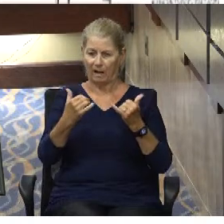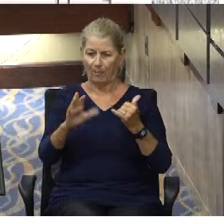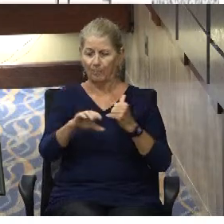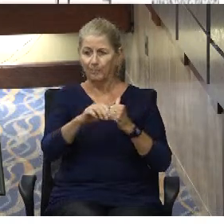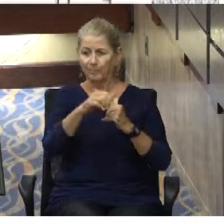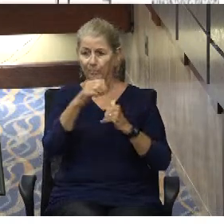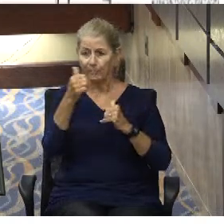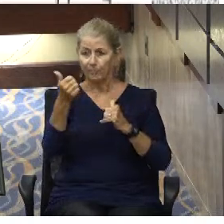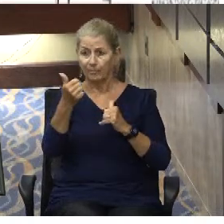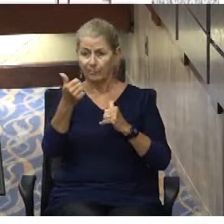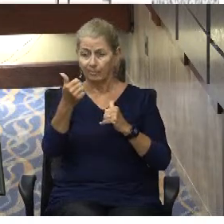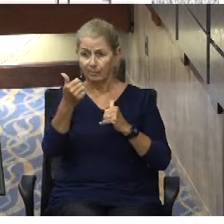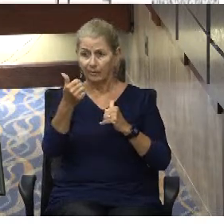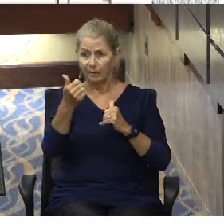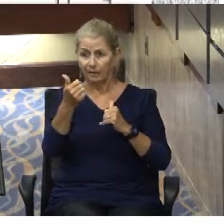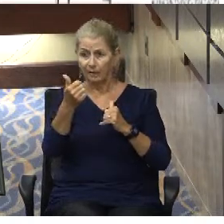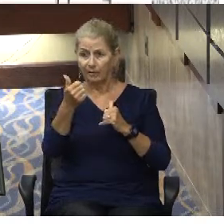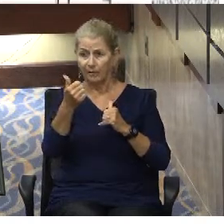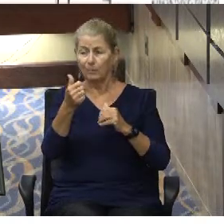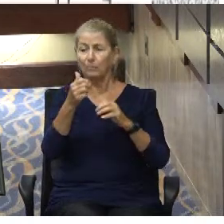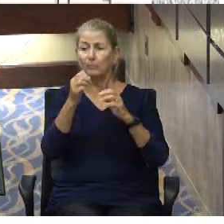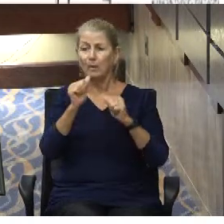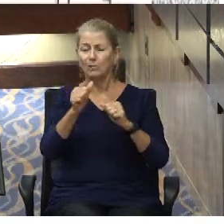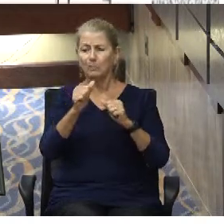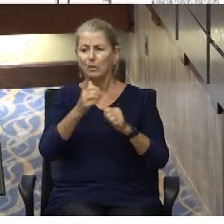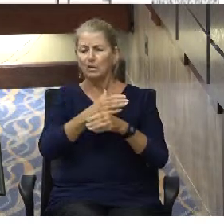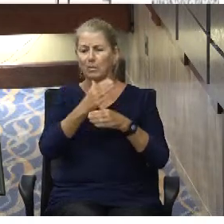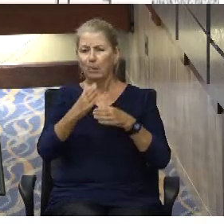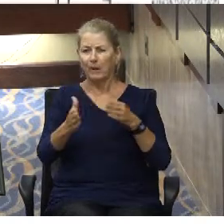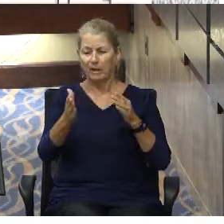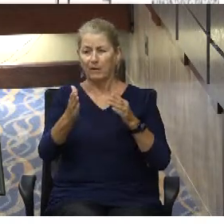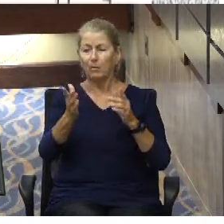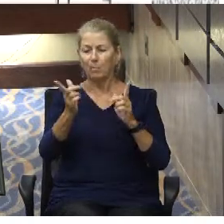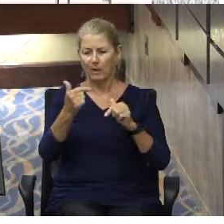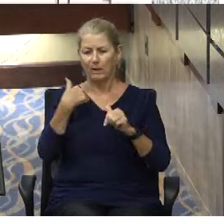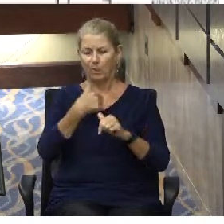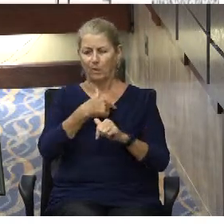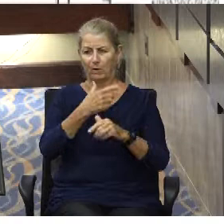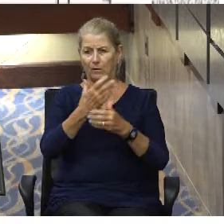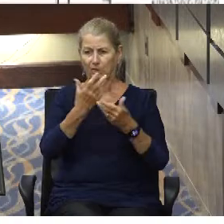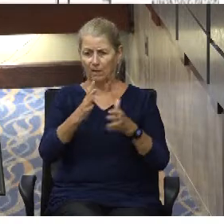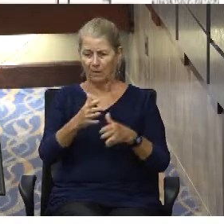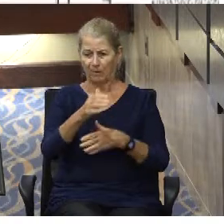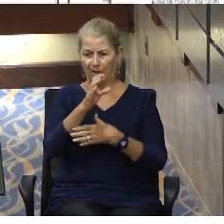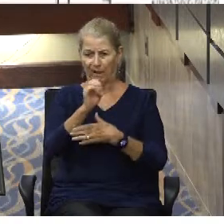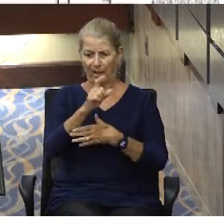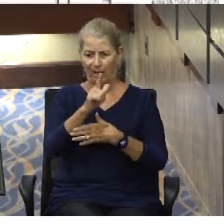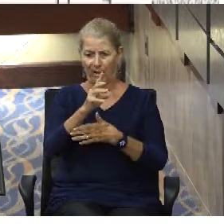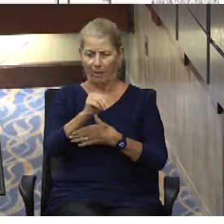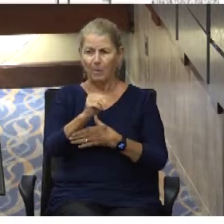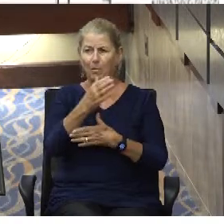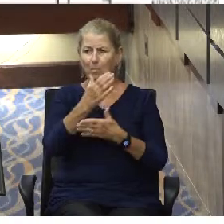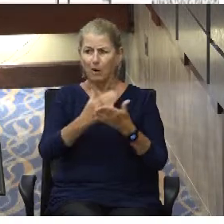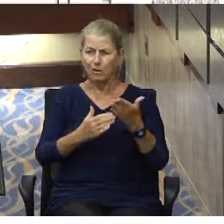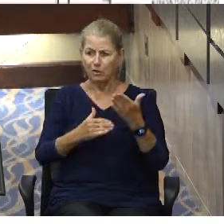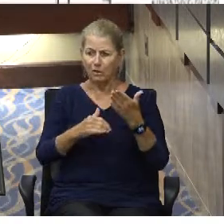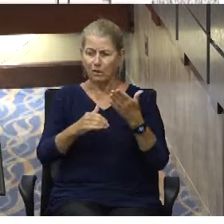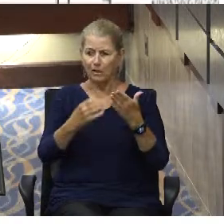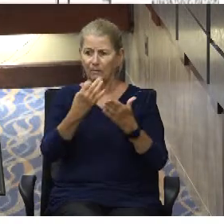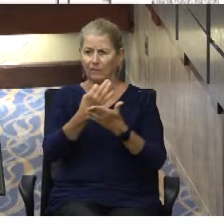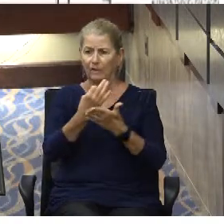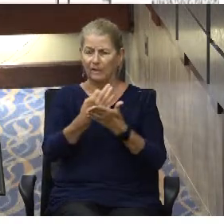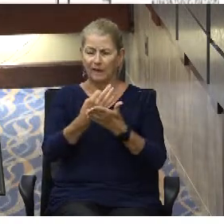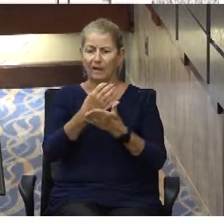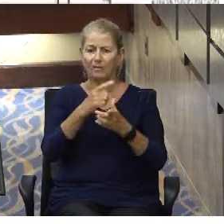Another $10.8 million by the time we're done with Elm, partially federally funded, and then funded with a number of